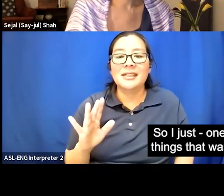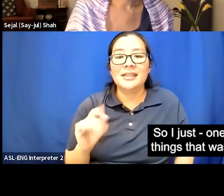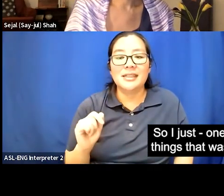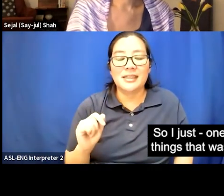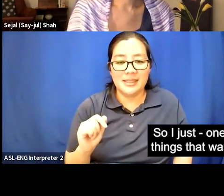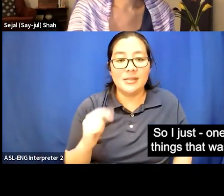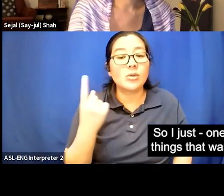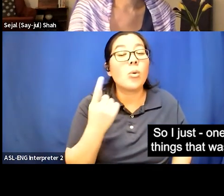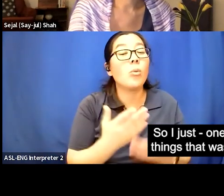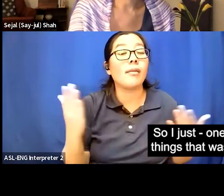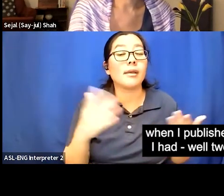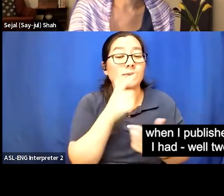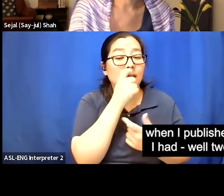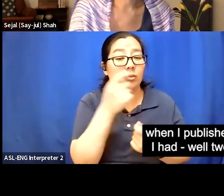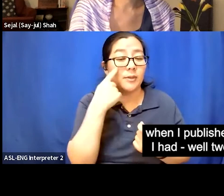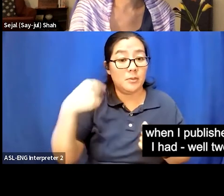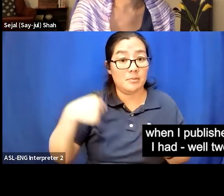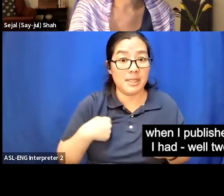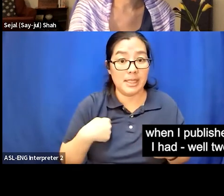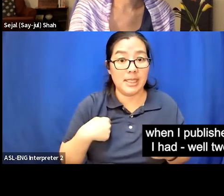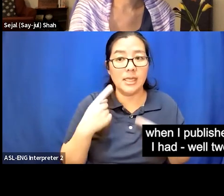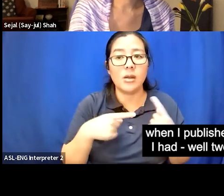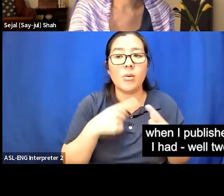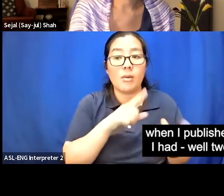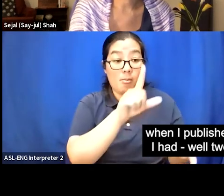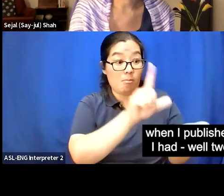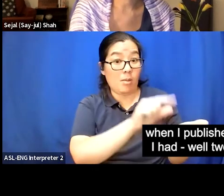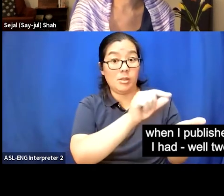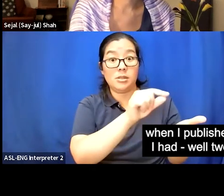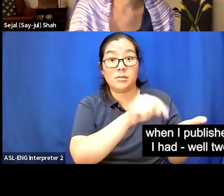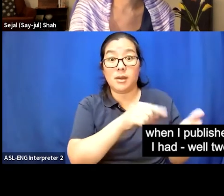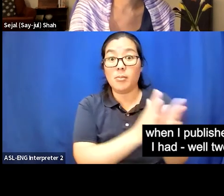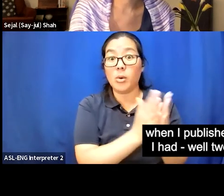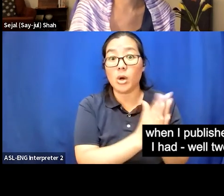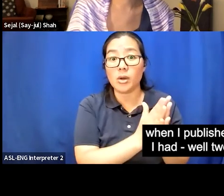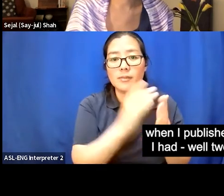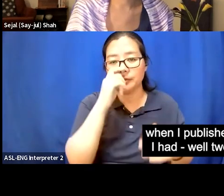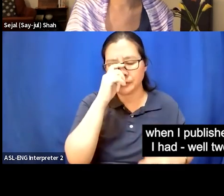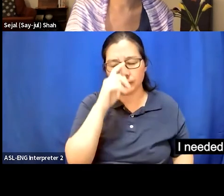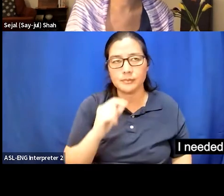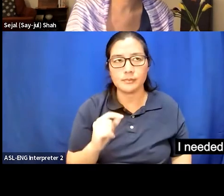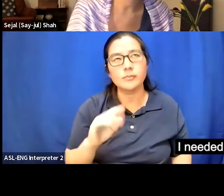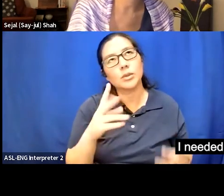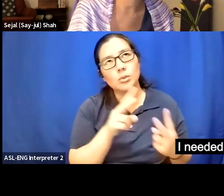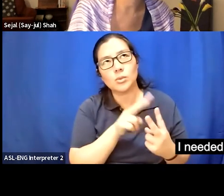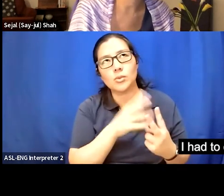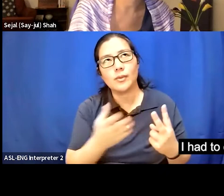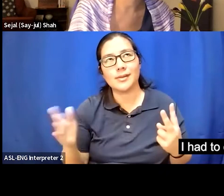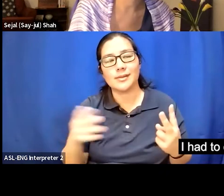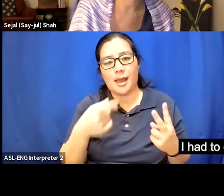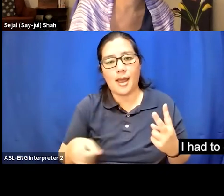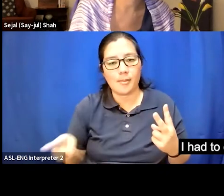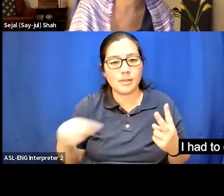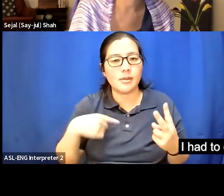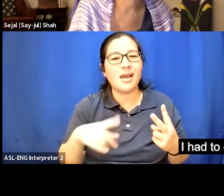One of the things that was interesting for me when I published my book was that I had, well, two things happened. I needed an extension. I had to